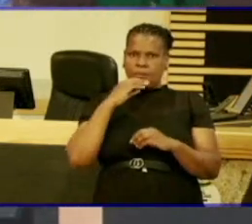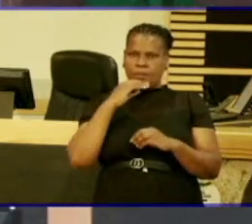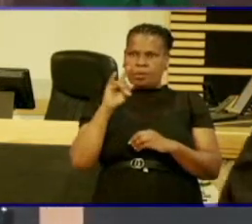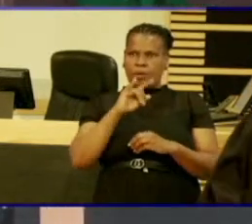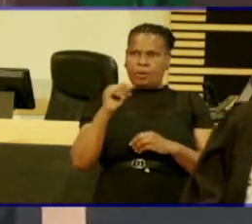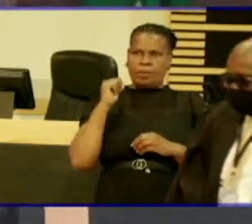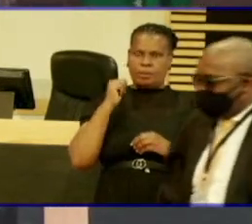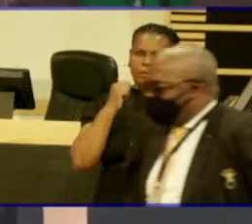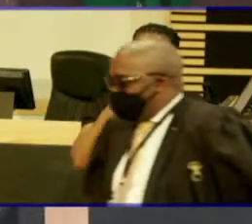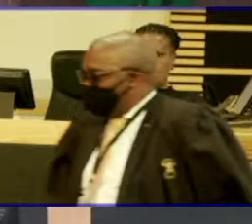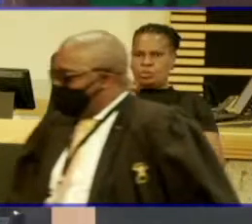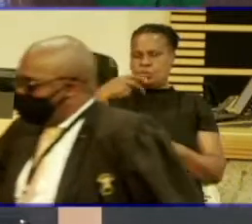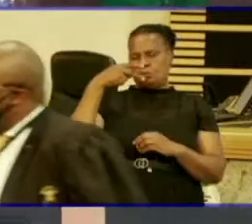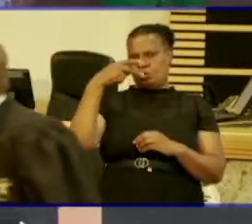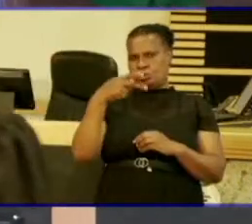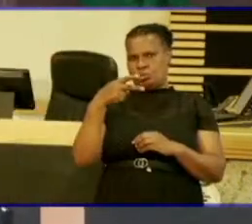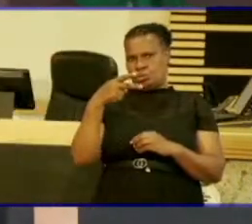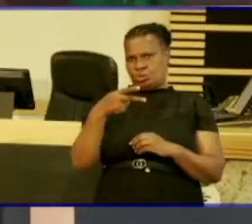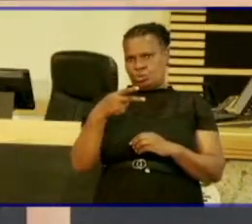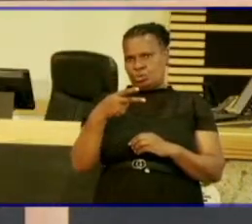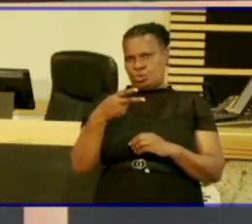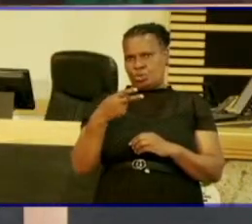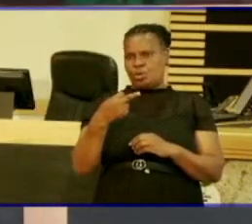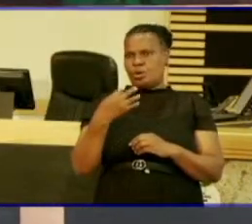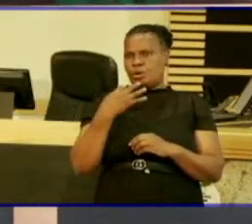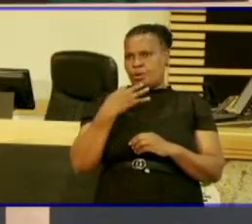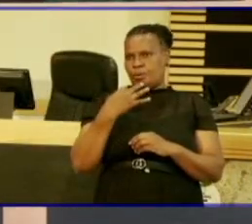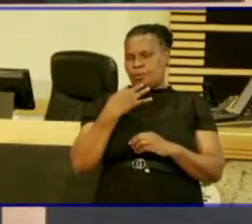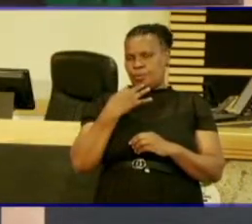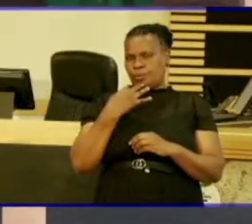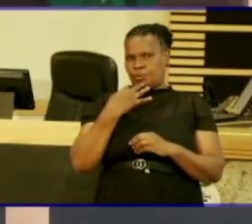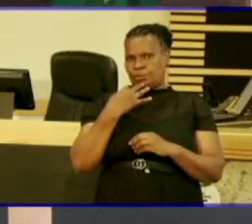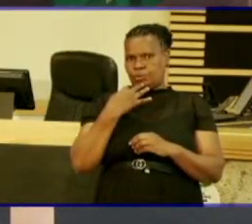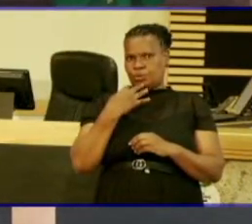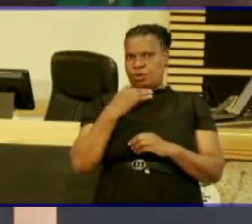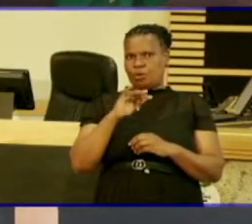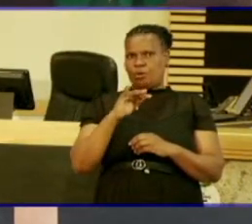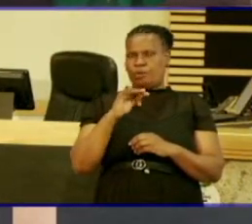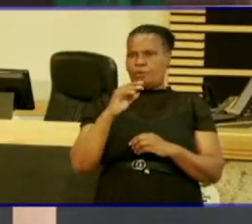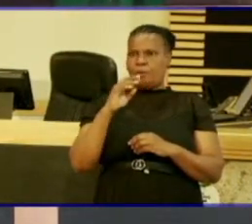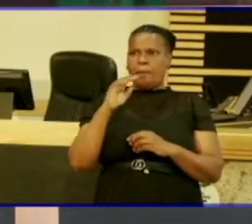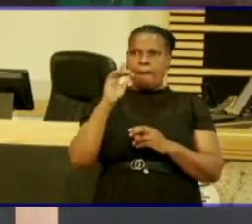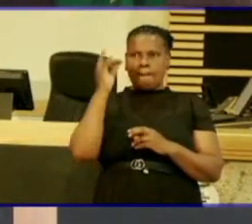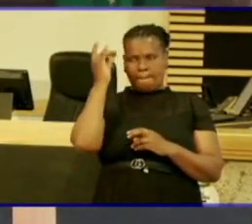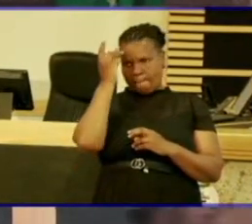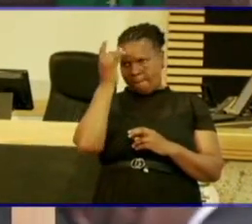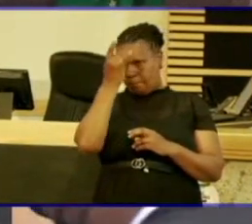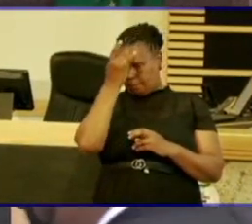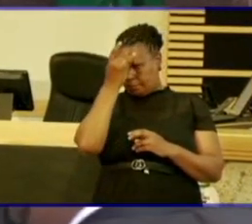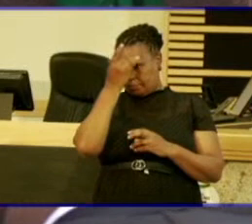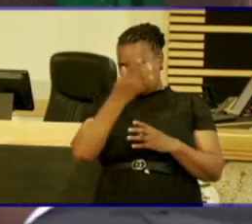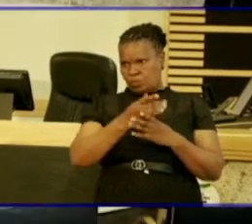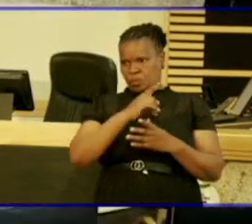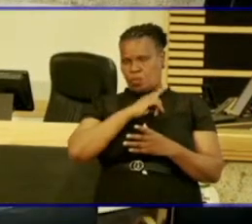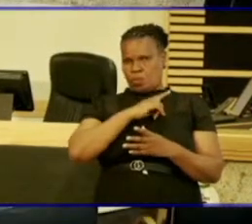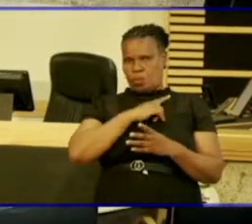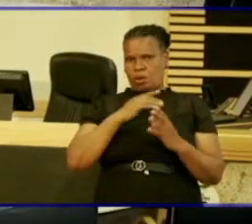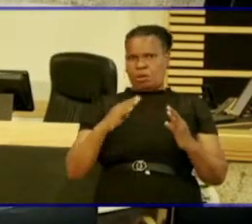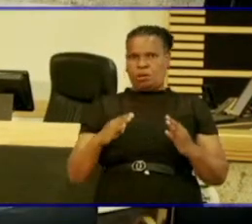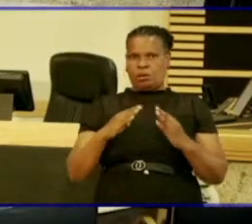on Wednesday, the 3rd of March, 2021, virtually. The House is therefore adjourned.